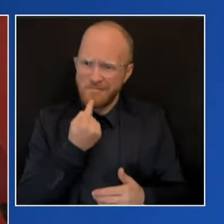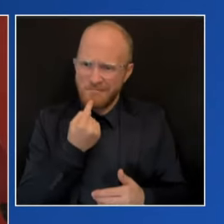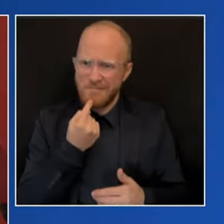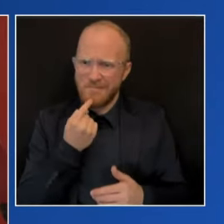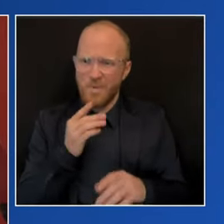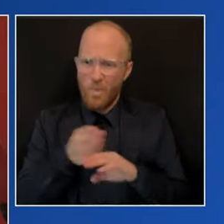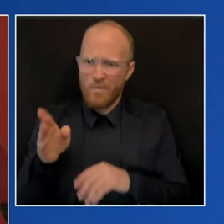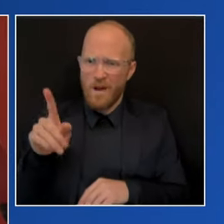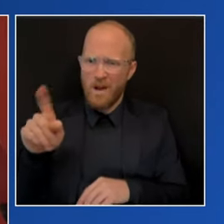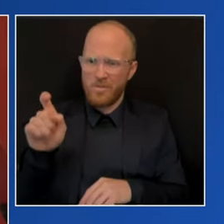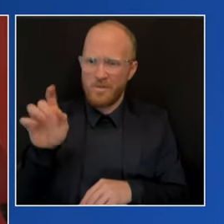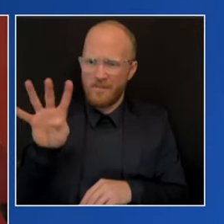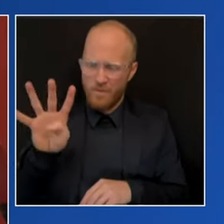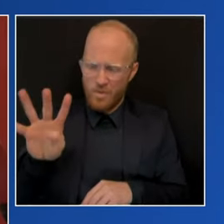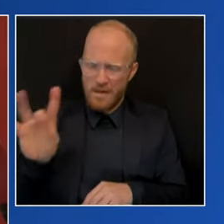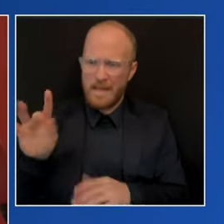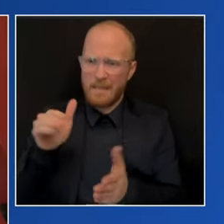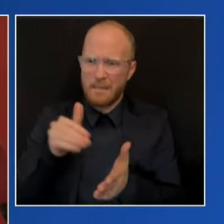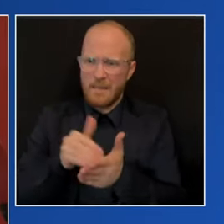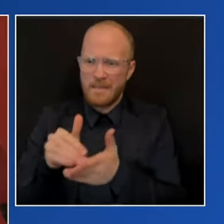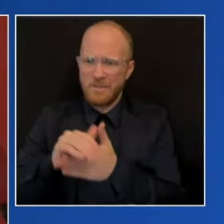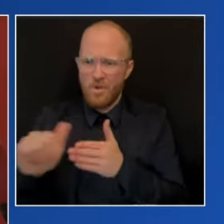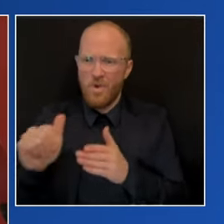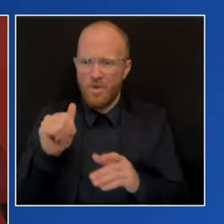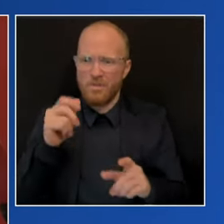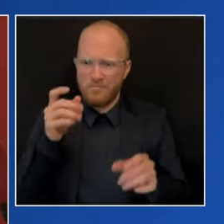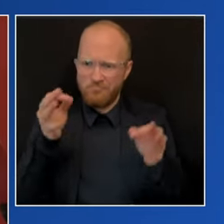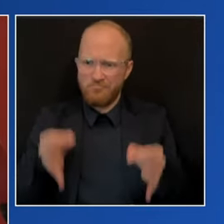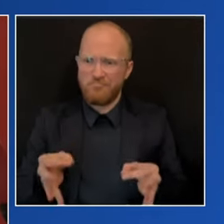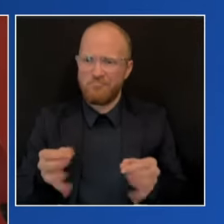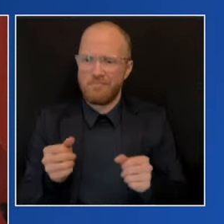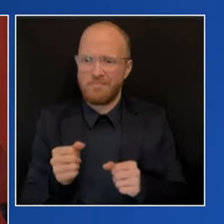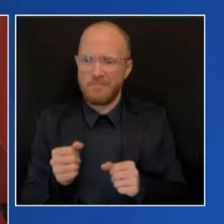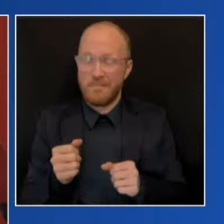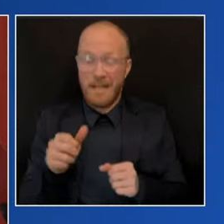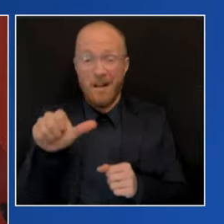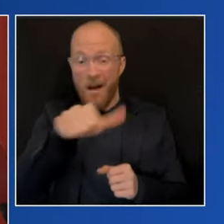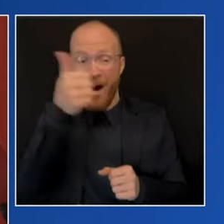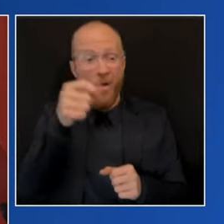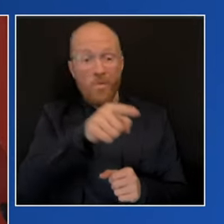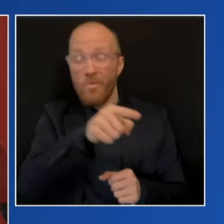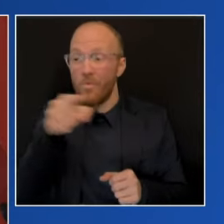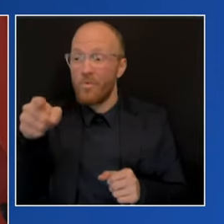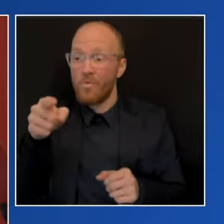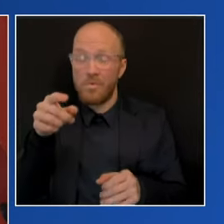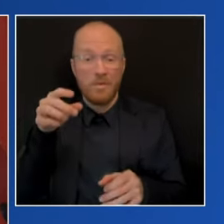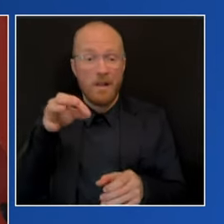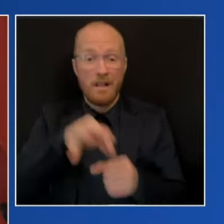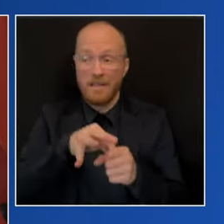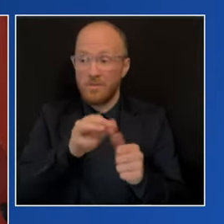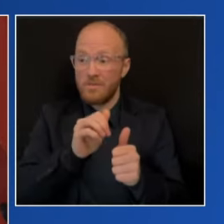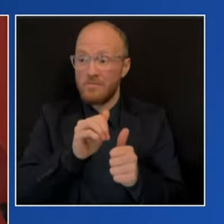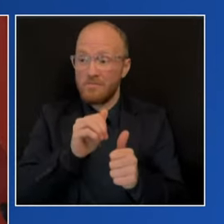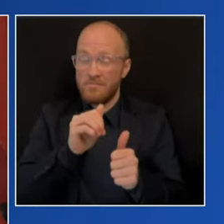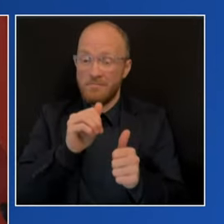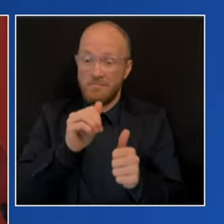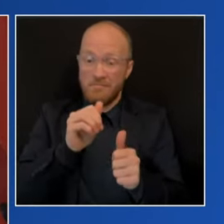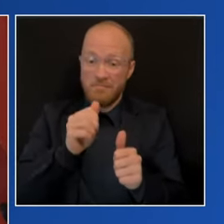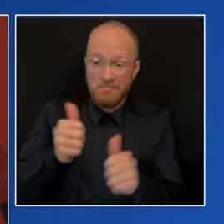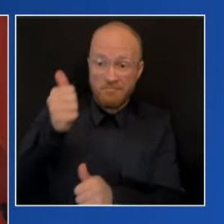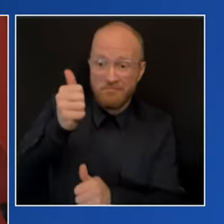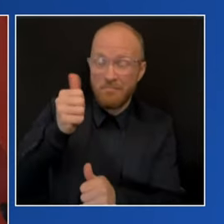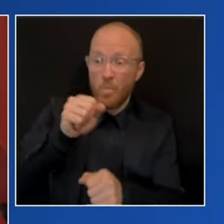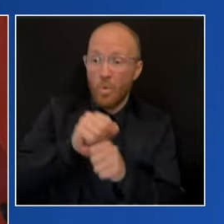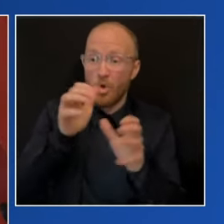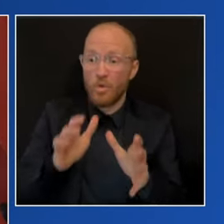Other state and local elected officials across the country faced similar personal attacks. In addition, Fox News agreed to